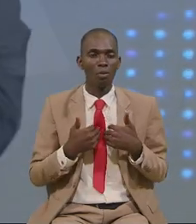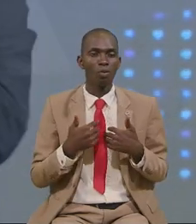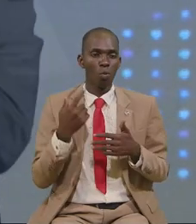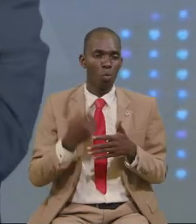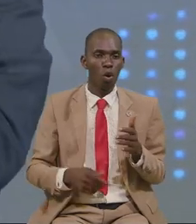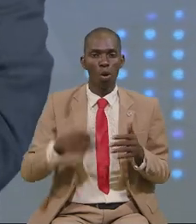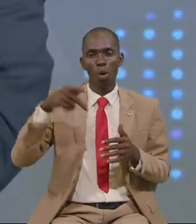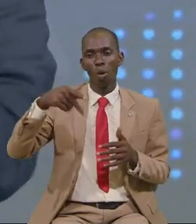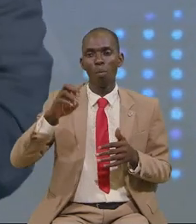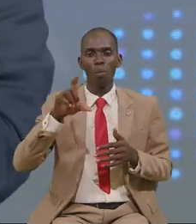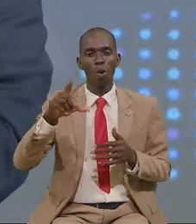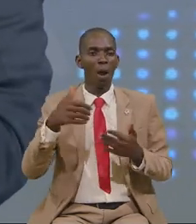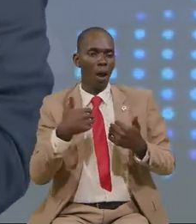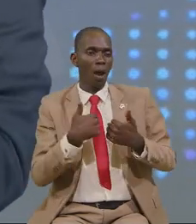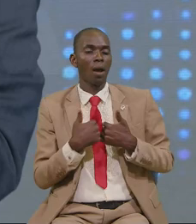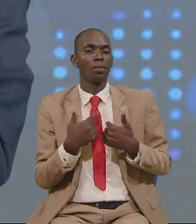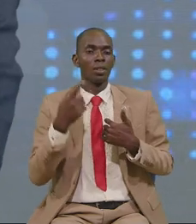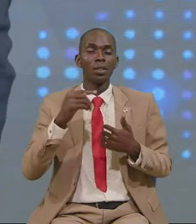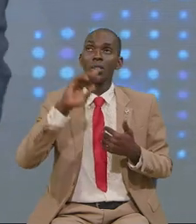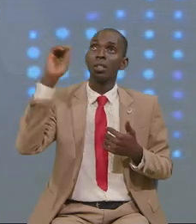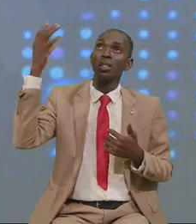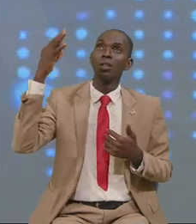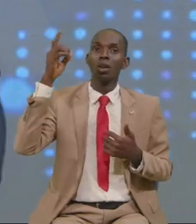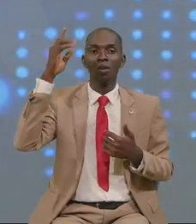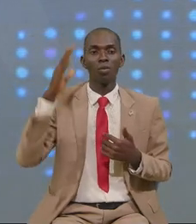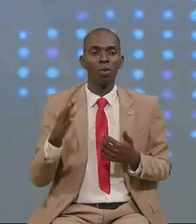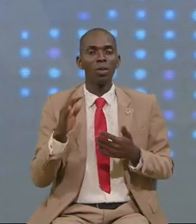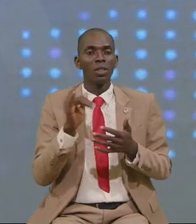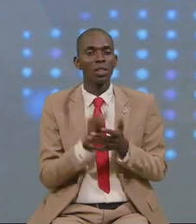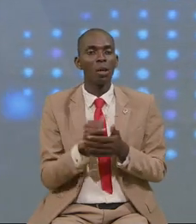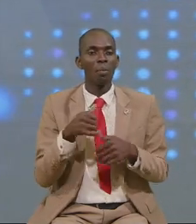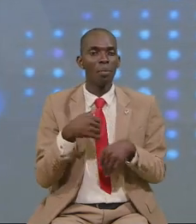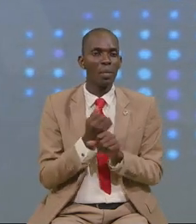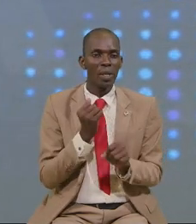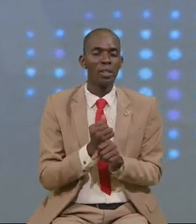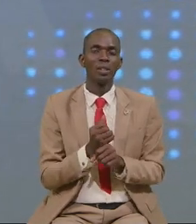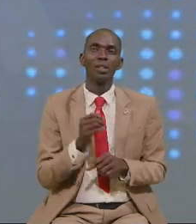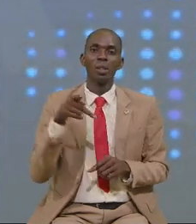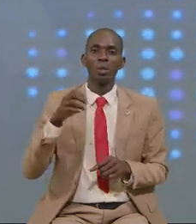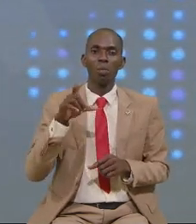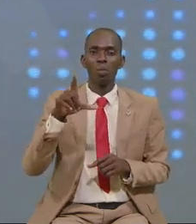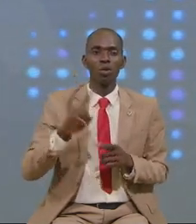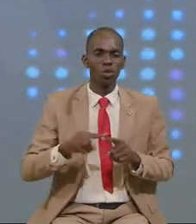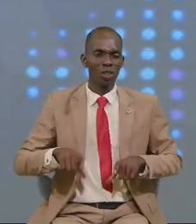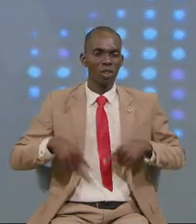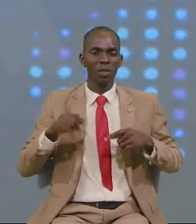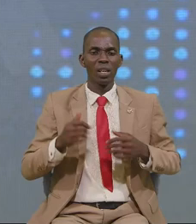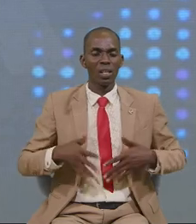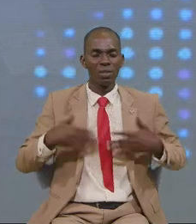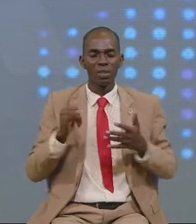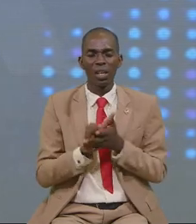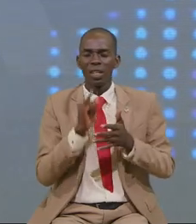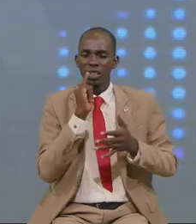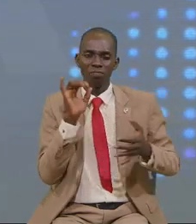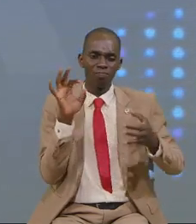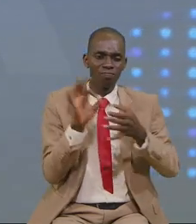the grace of God that made him to live a life conformable to the life of Christ.